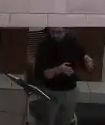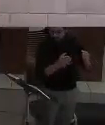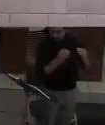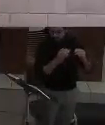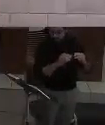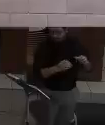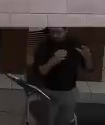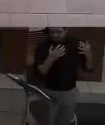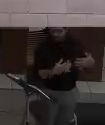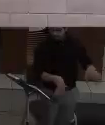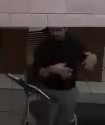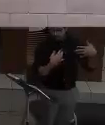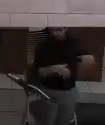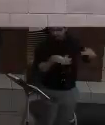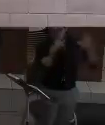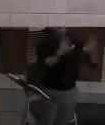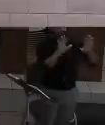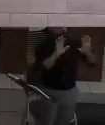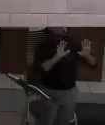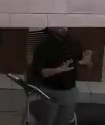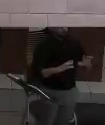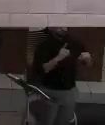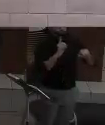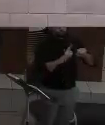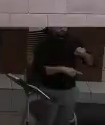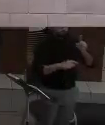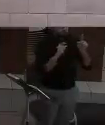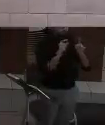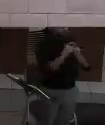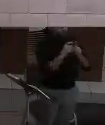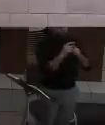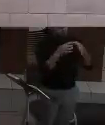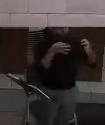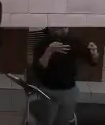description, too marvelous for